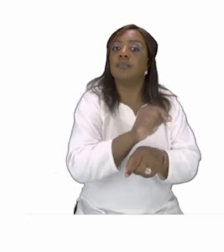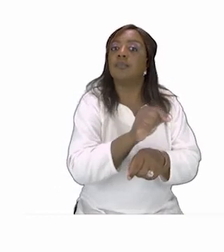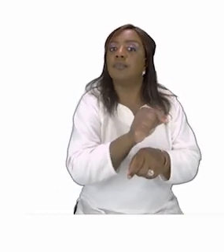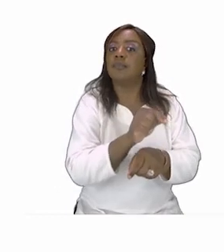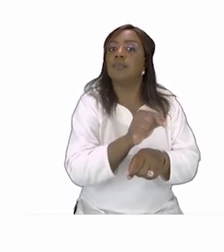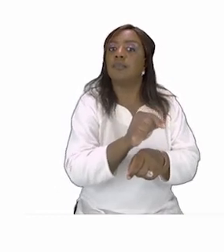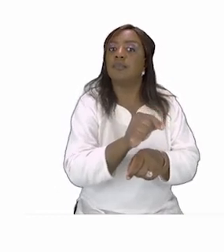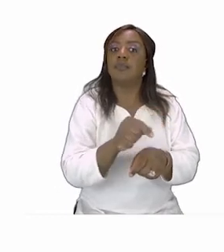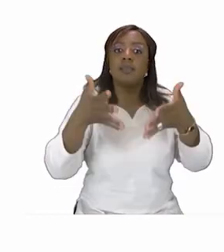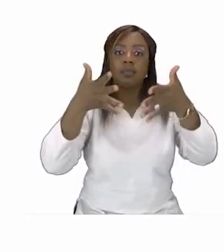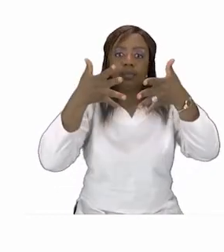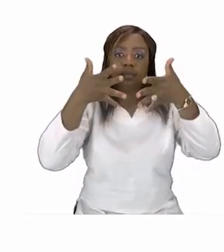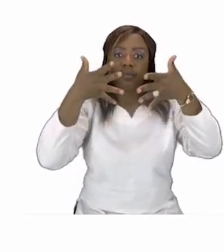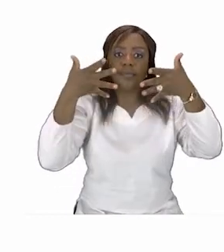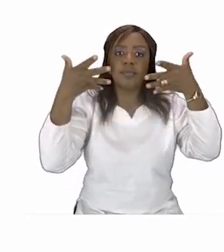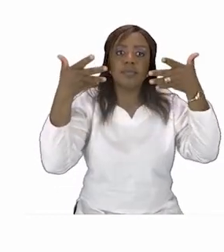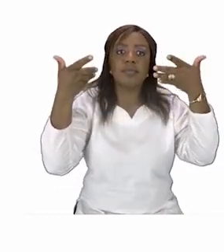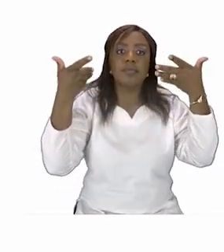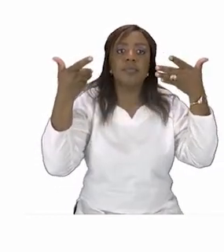cat,